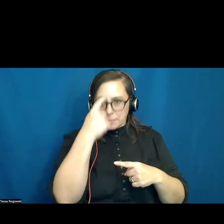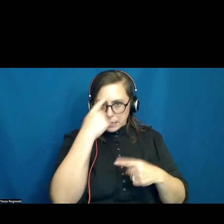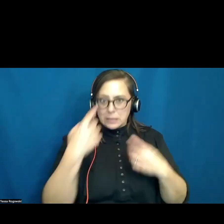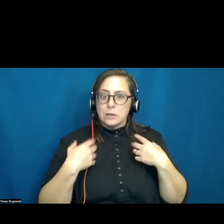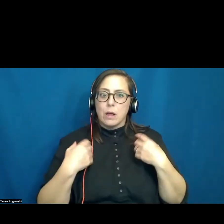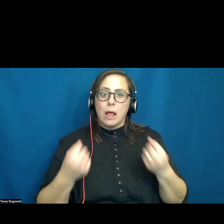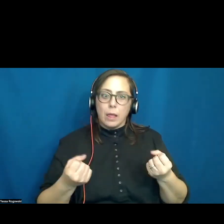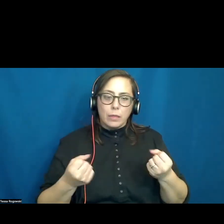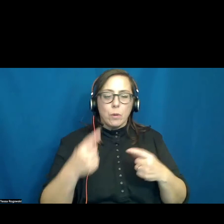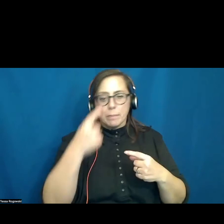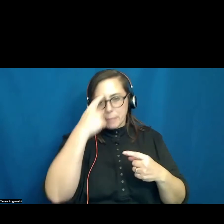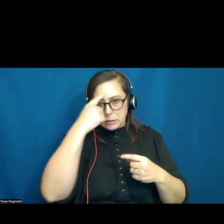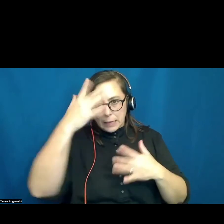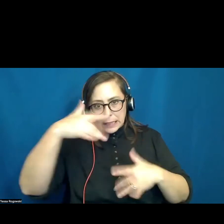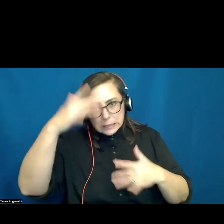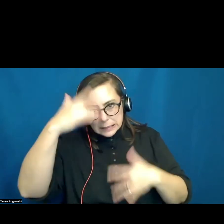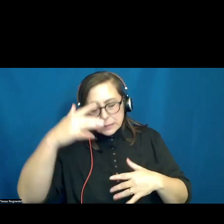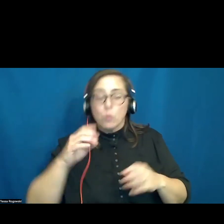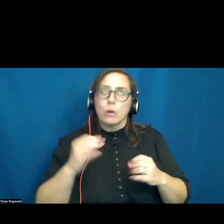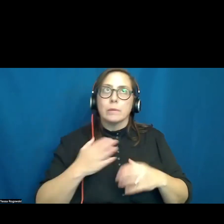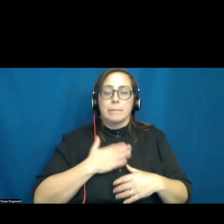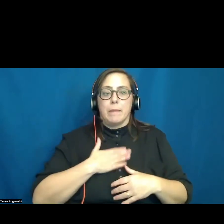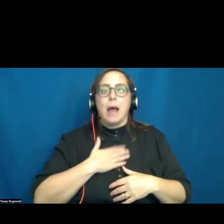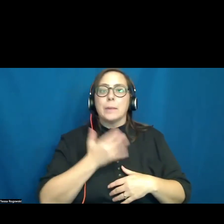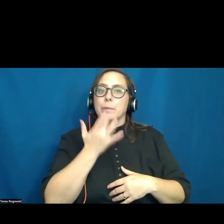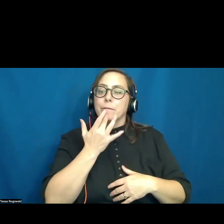or mental health struggles, as I prefer to call them,